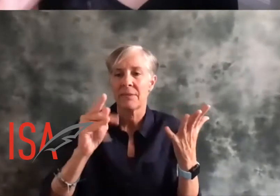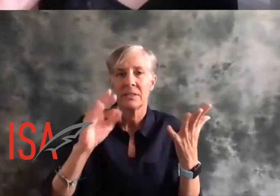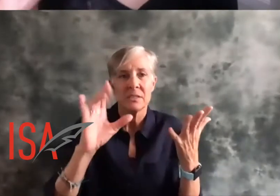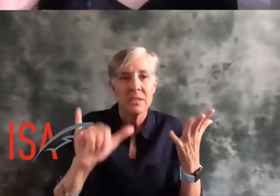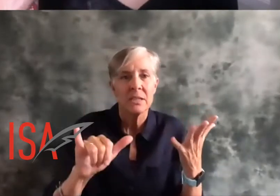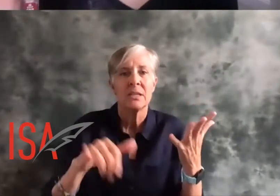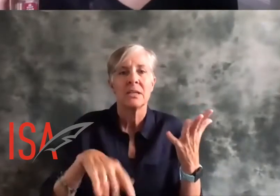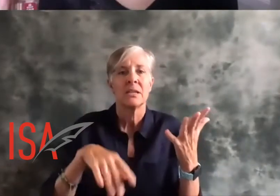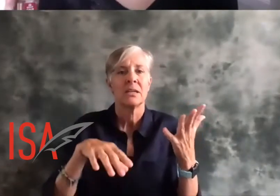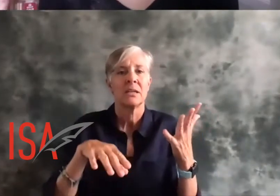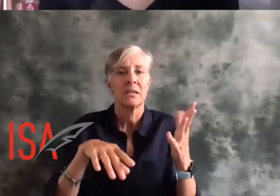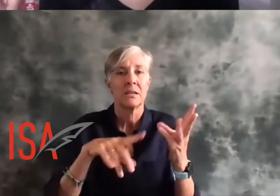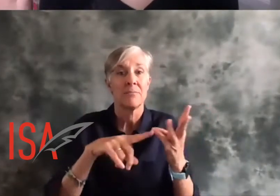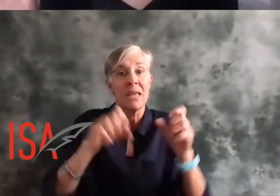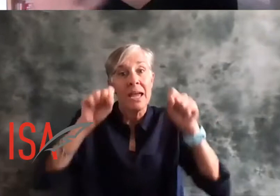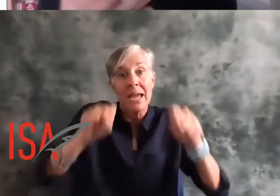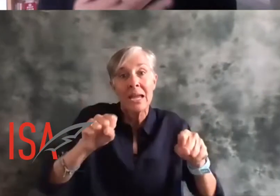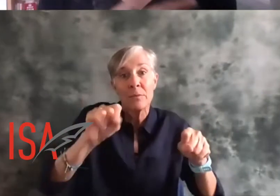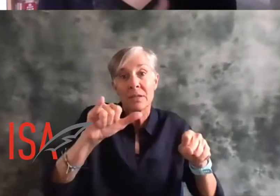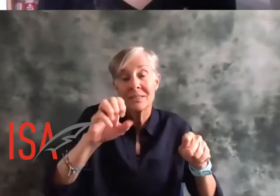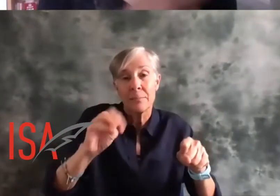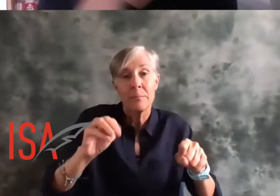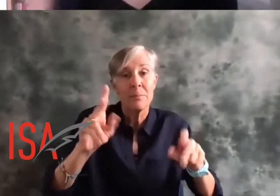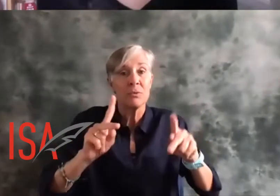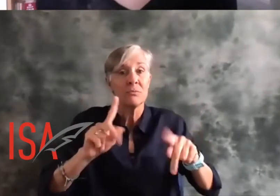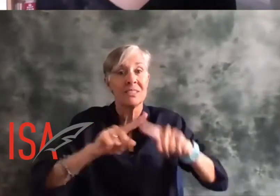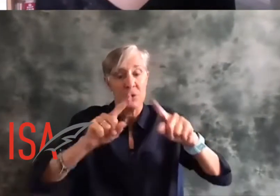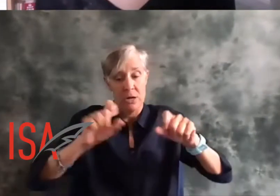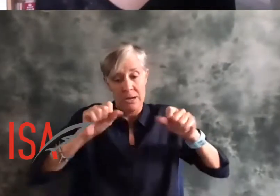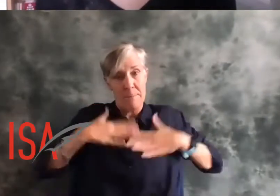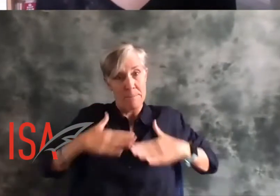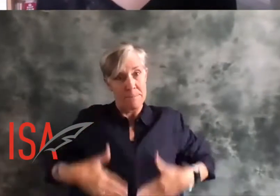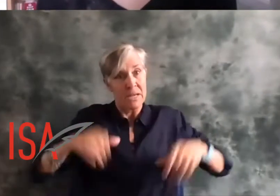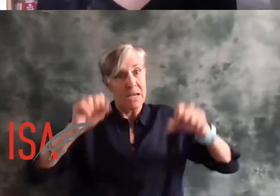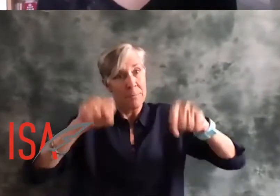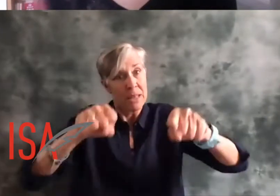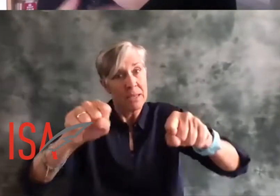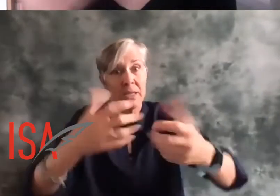backgrounds, ableism, people of different abilities, and